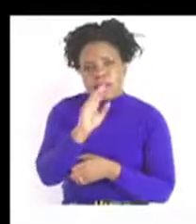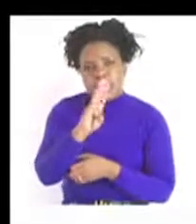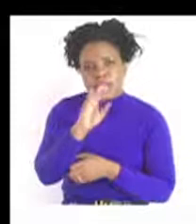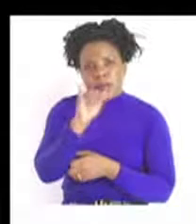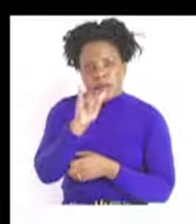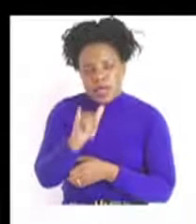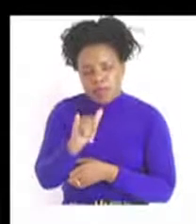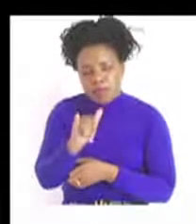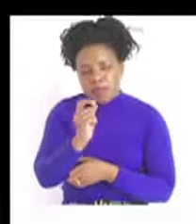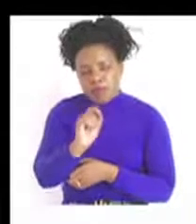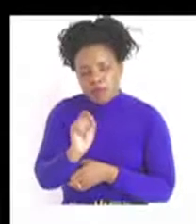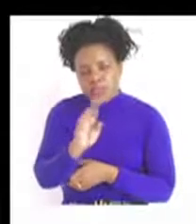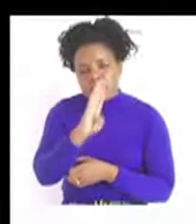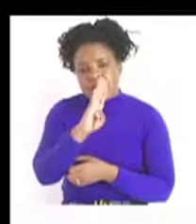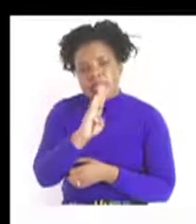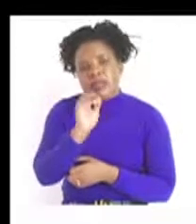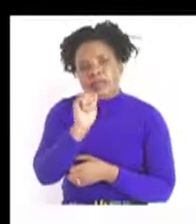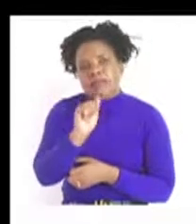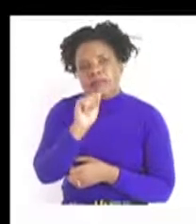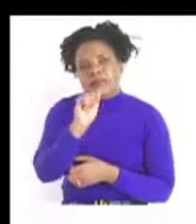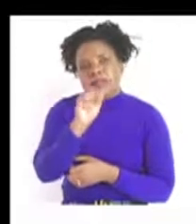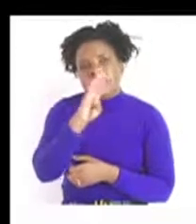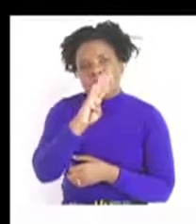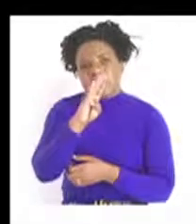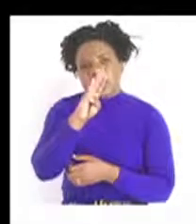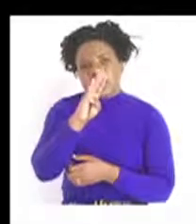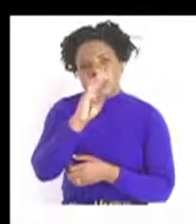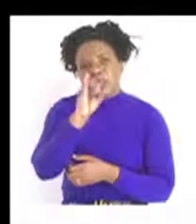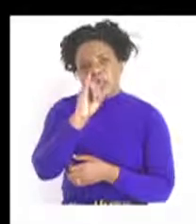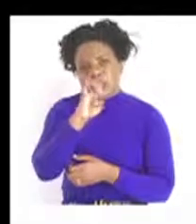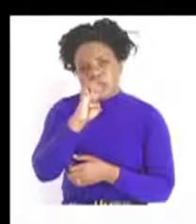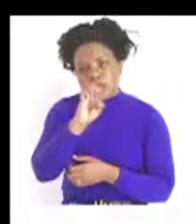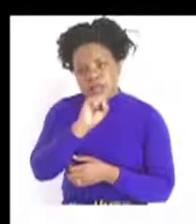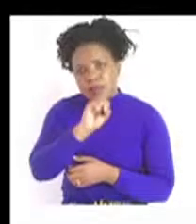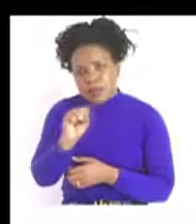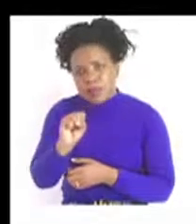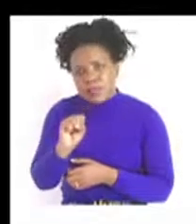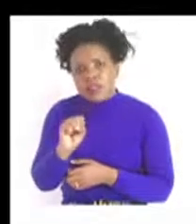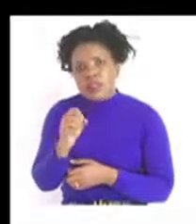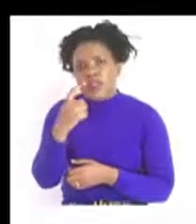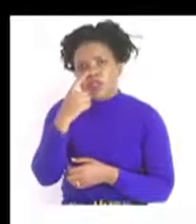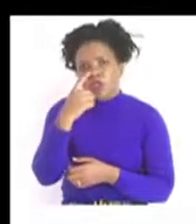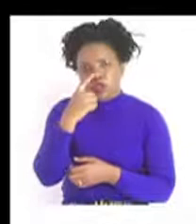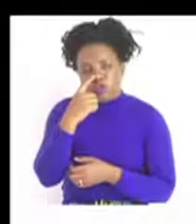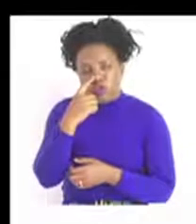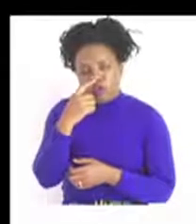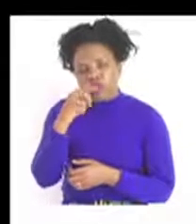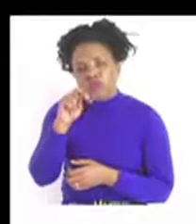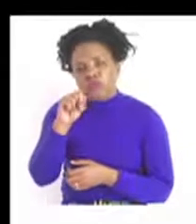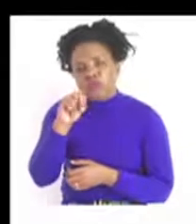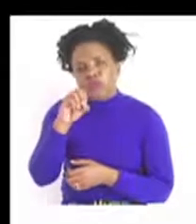Baby becomes babies. Nose becomes